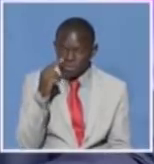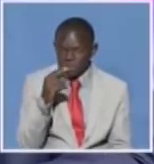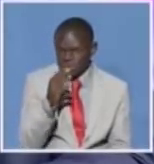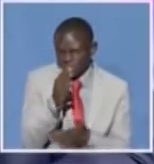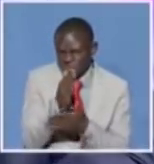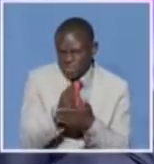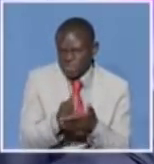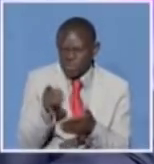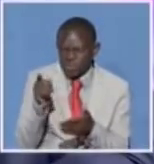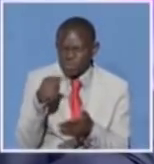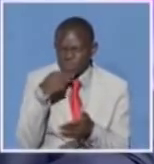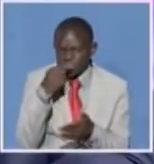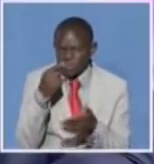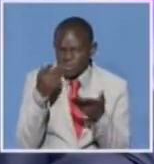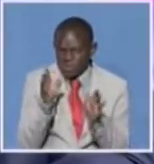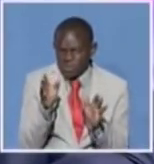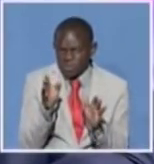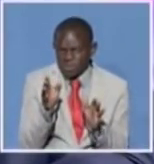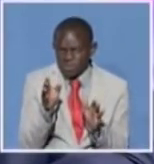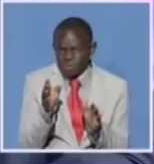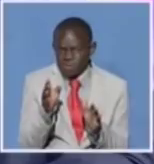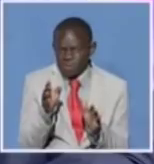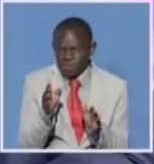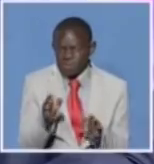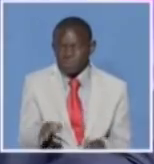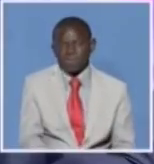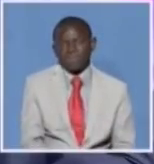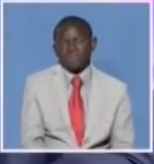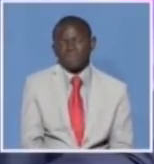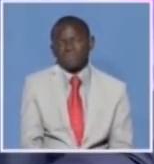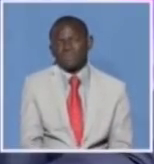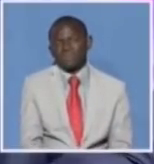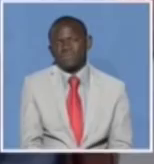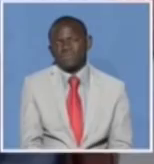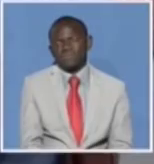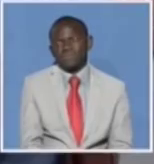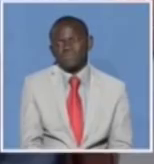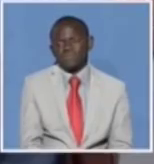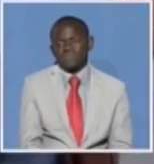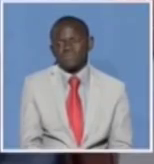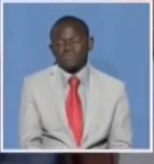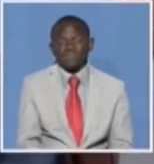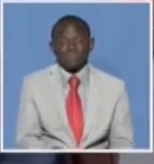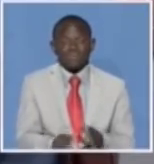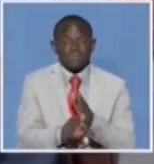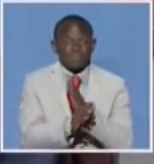country has a vision, like what we have now, Vision 2030, to become a prosperous